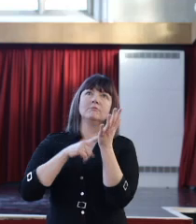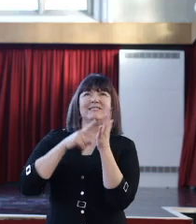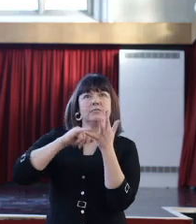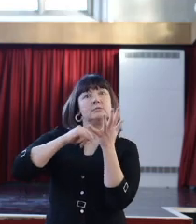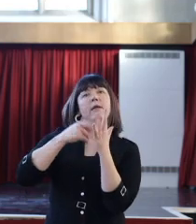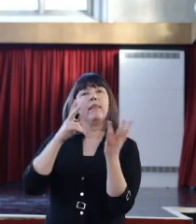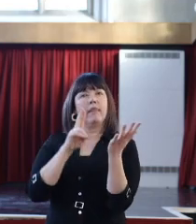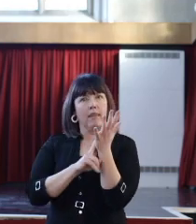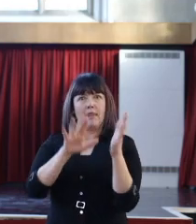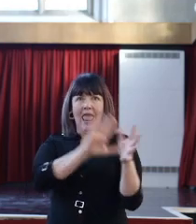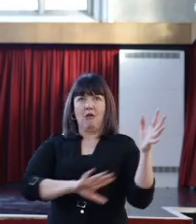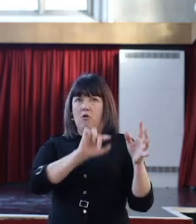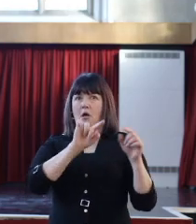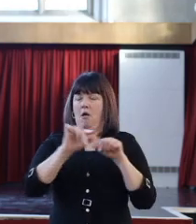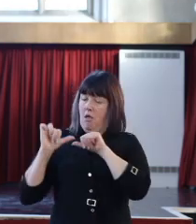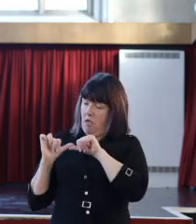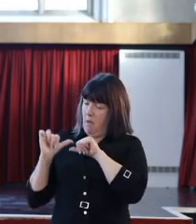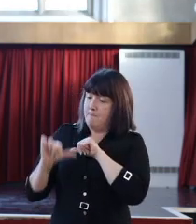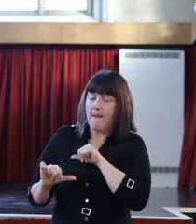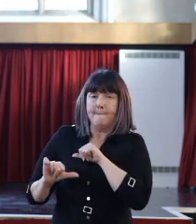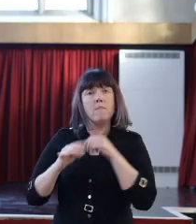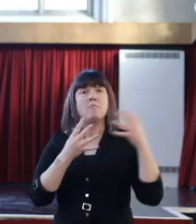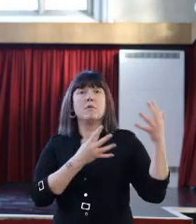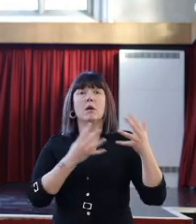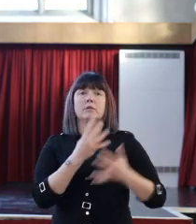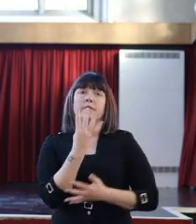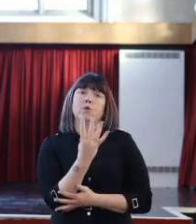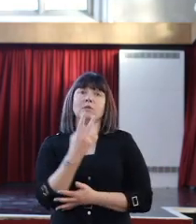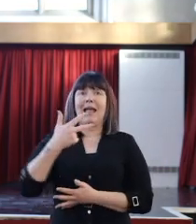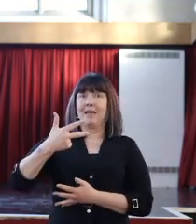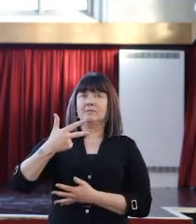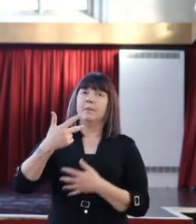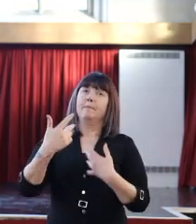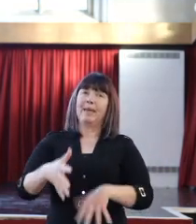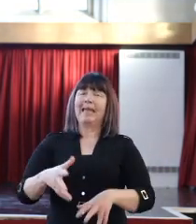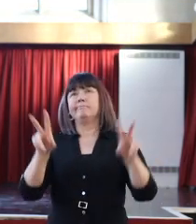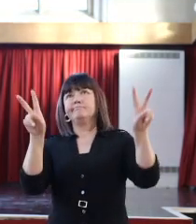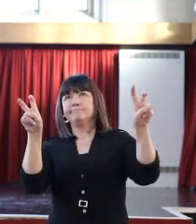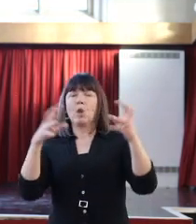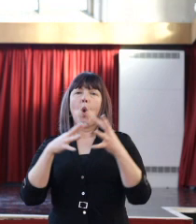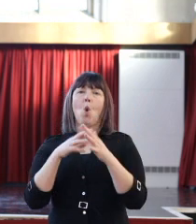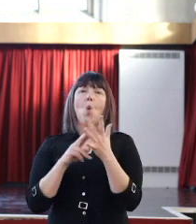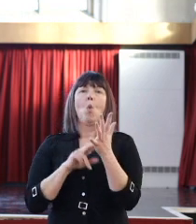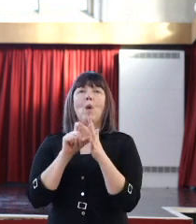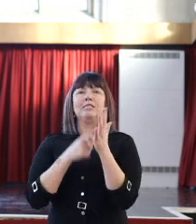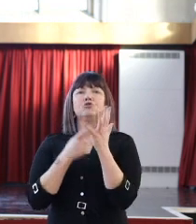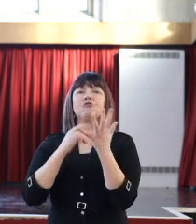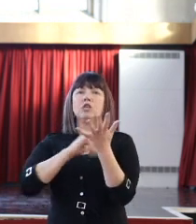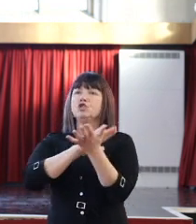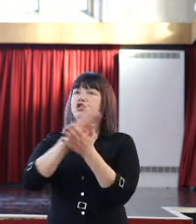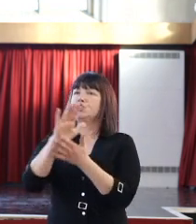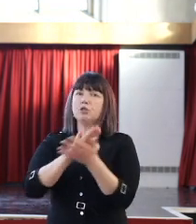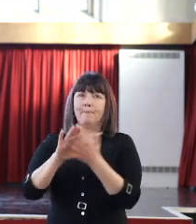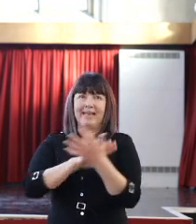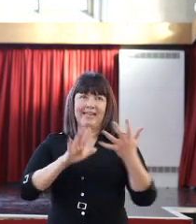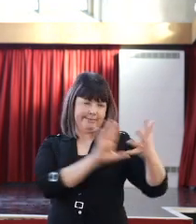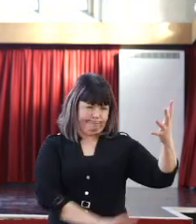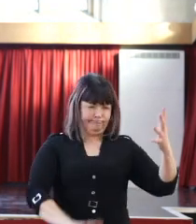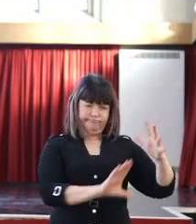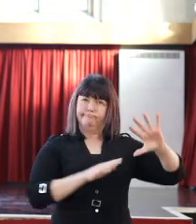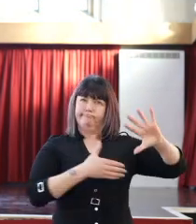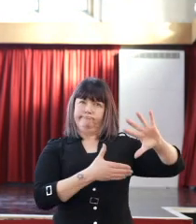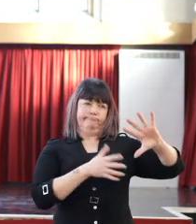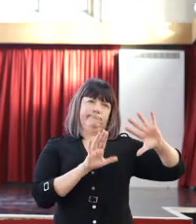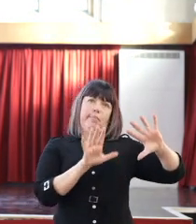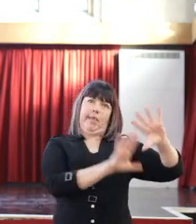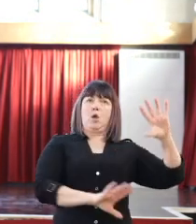Just after the war, in 1948, the Windrush generation started. Many ships full of people came from the West Indies to England. These people were